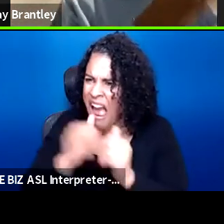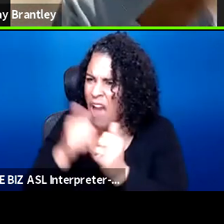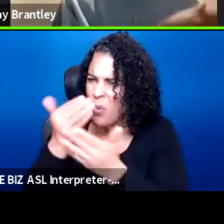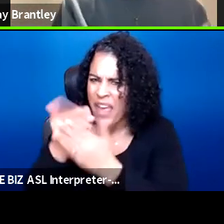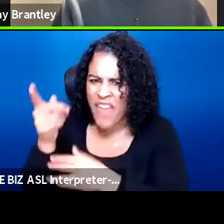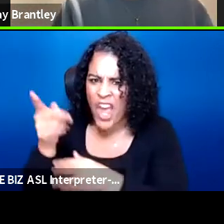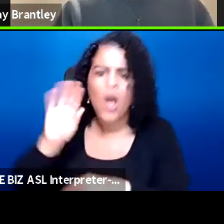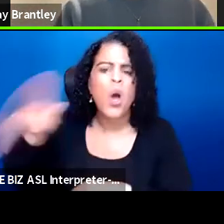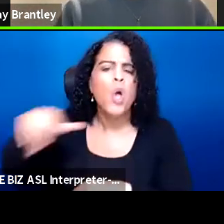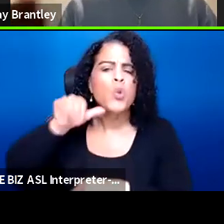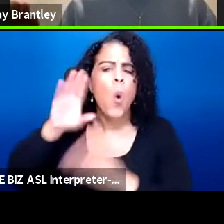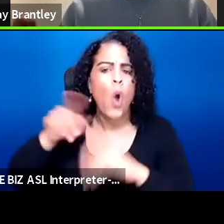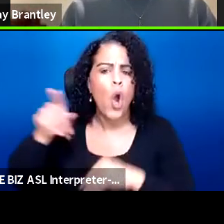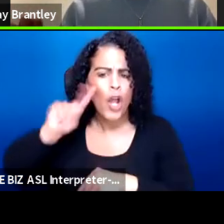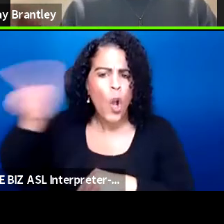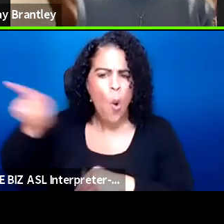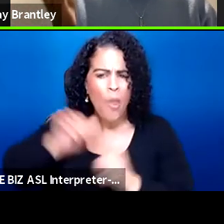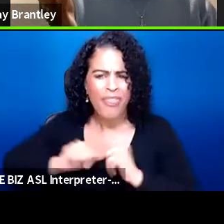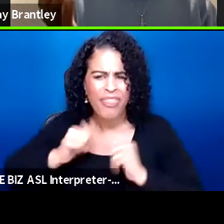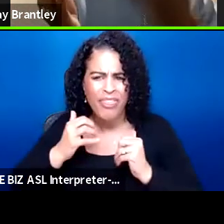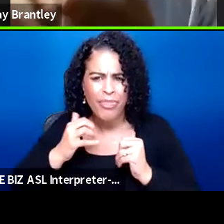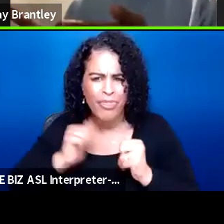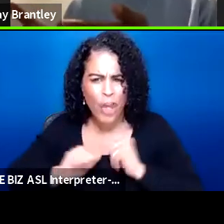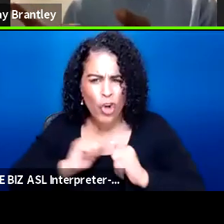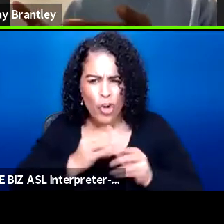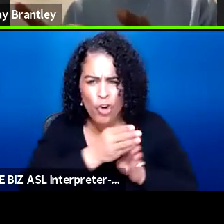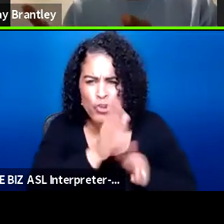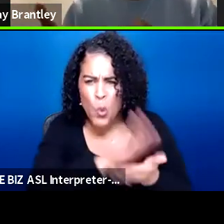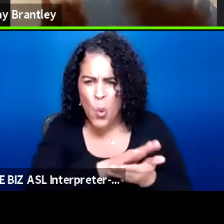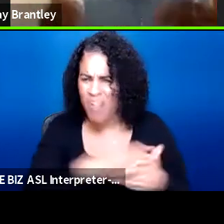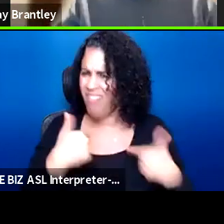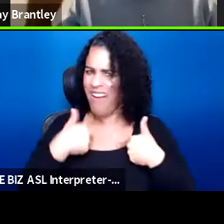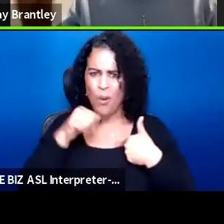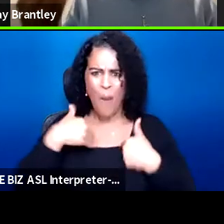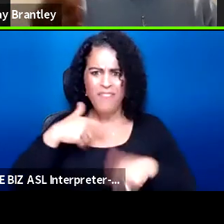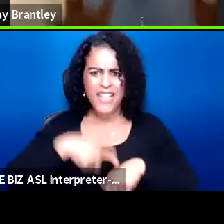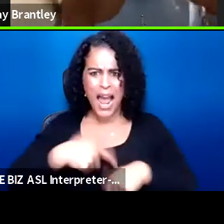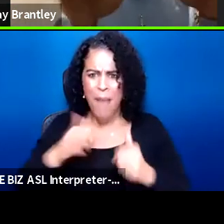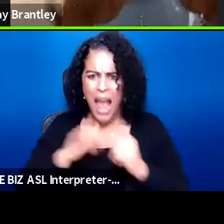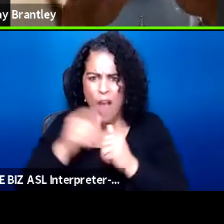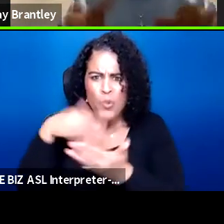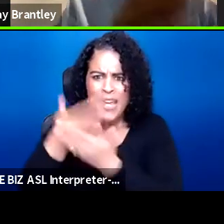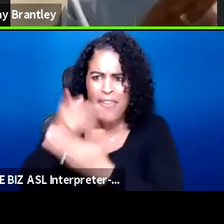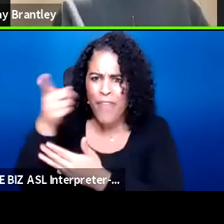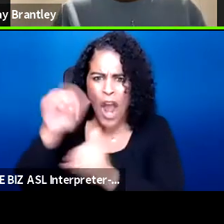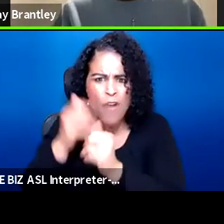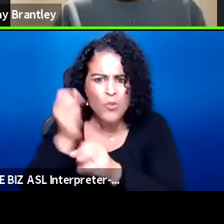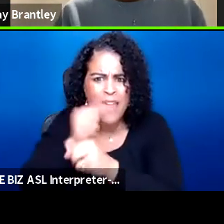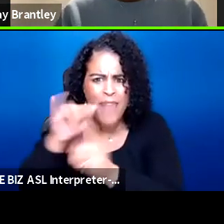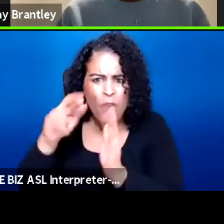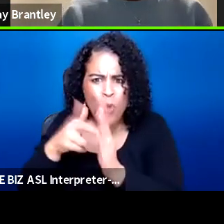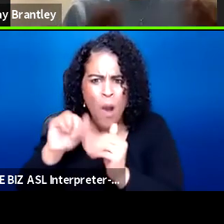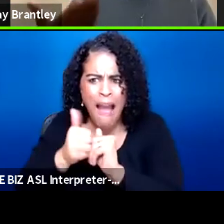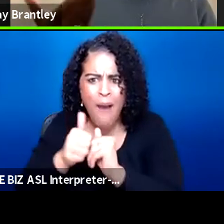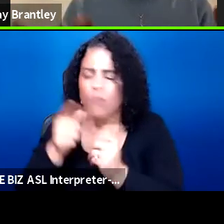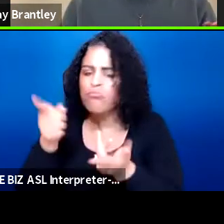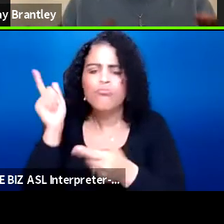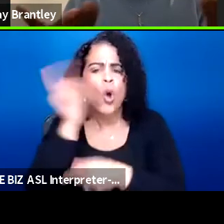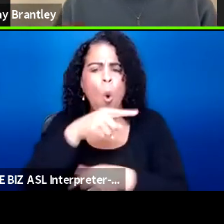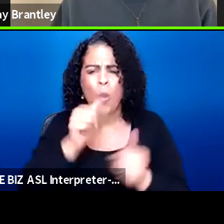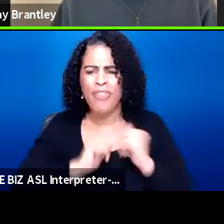about it, go to theater school. And you're like, wait, but I don't have time to go to theater school. So how did you yeah. get there? Don't worry about it, go to theater school. It's